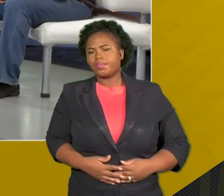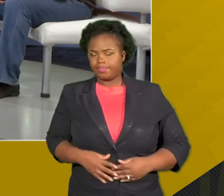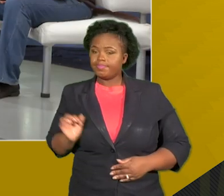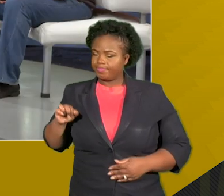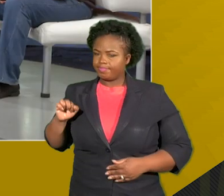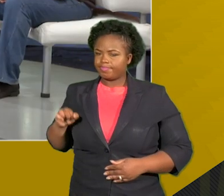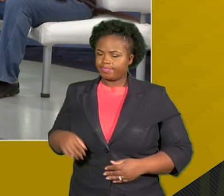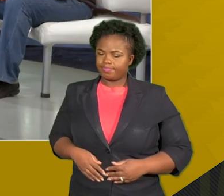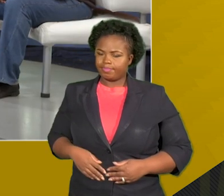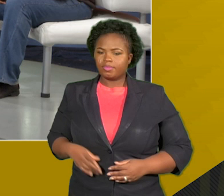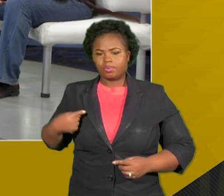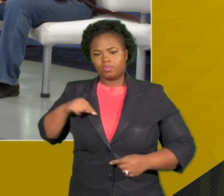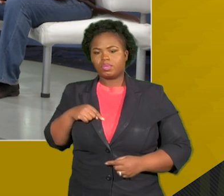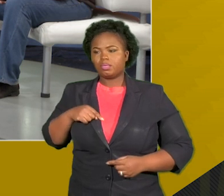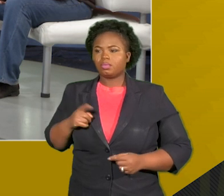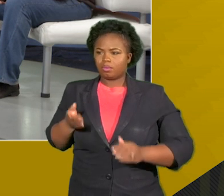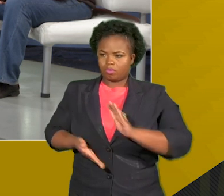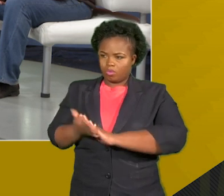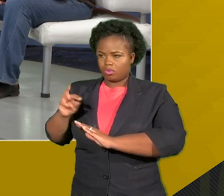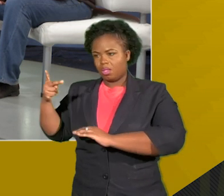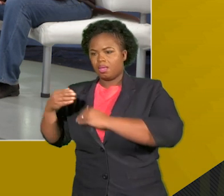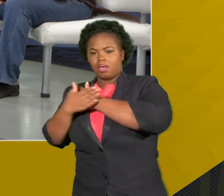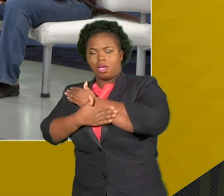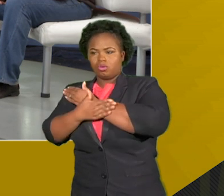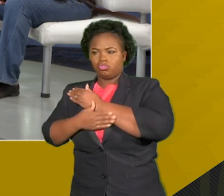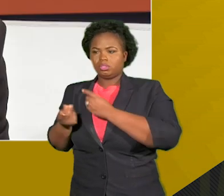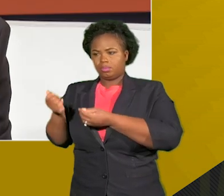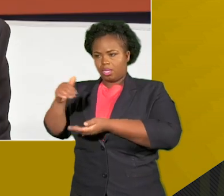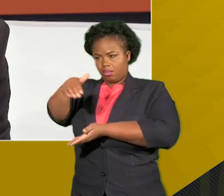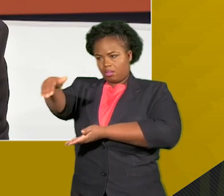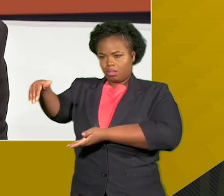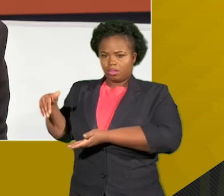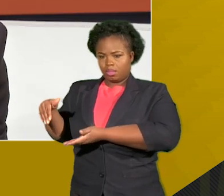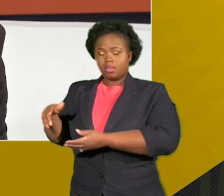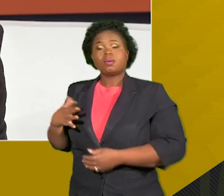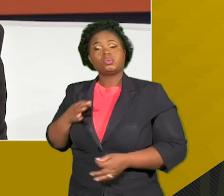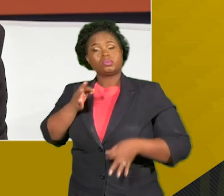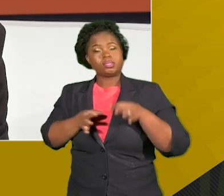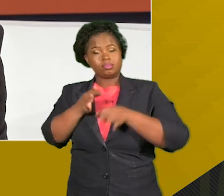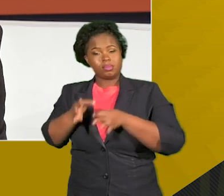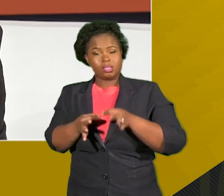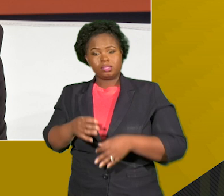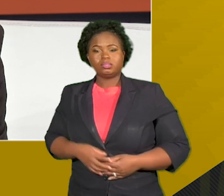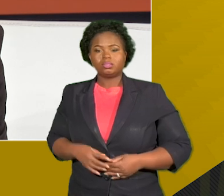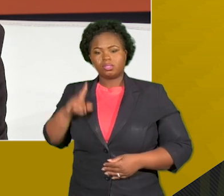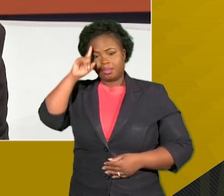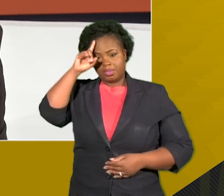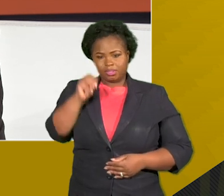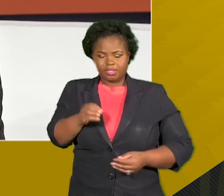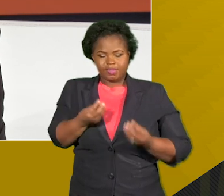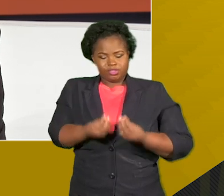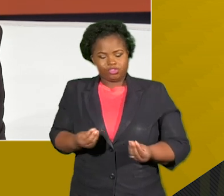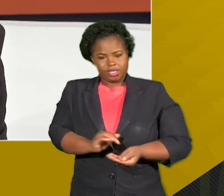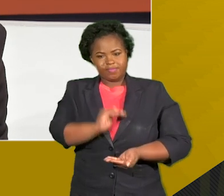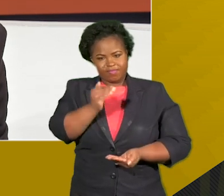actually do. Okay. We go to other countries to raise funding. Yeah. And just to clarify one thing, we have the Nelson Mandela Children's